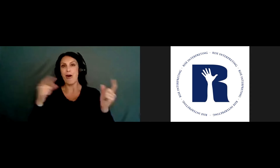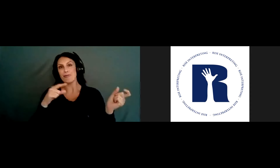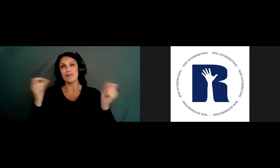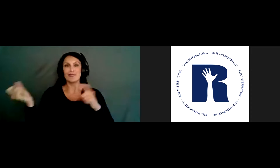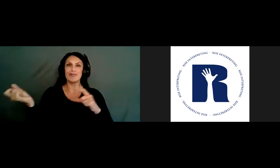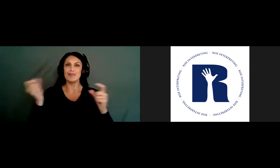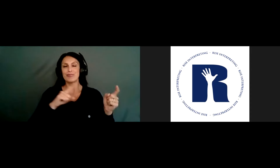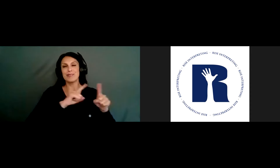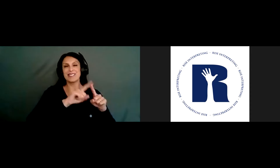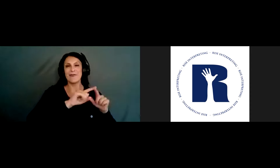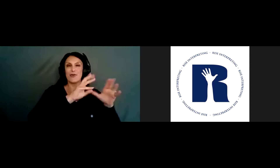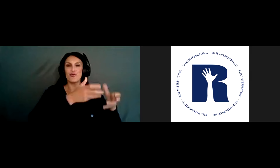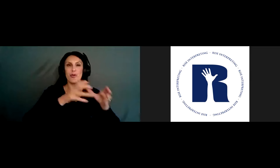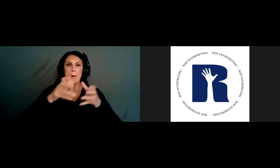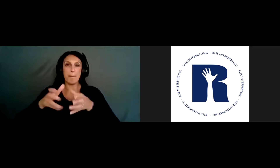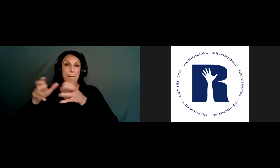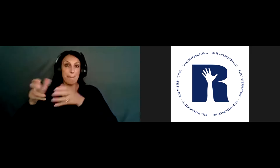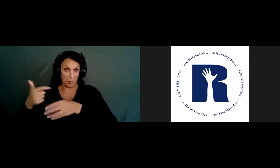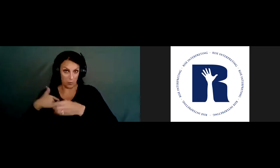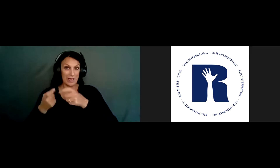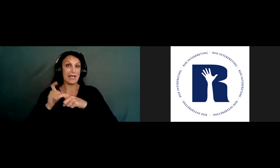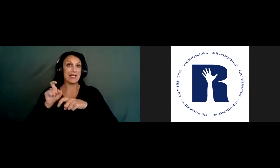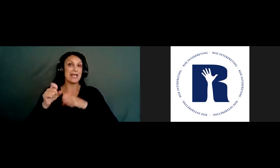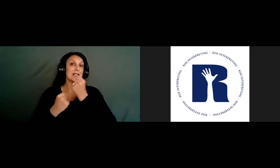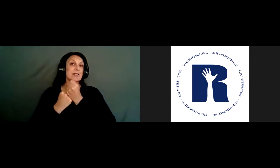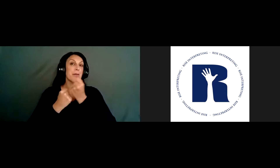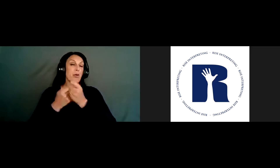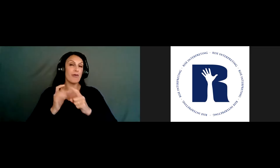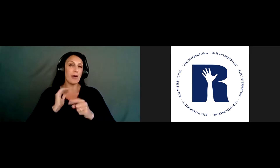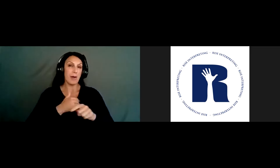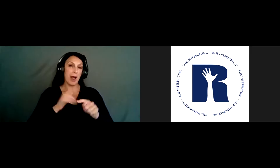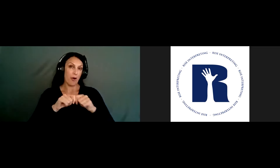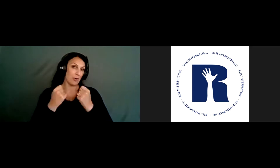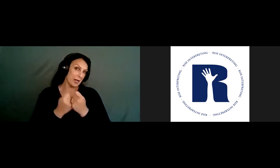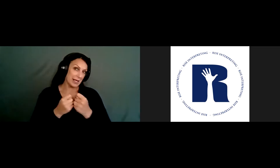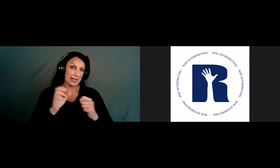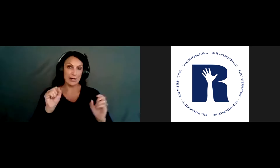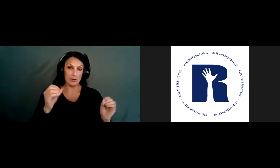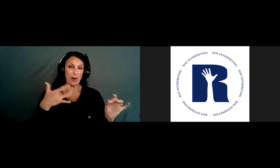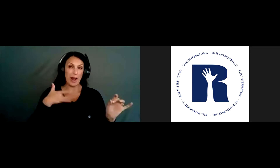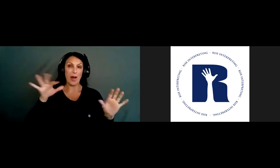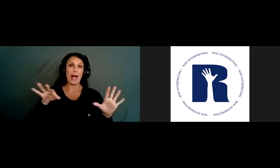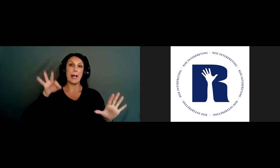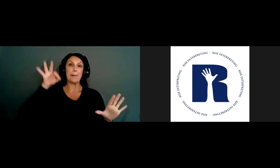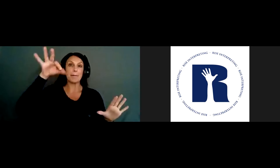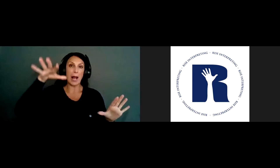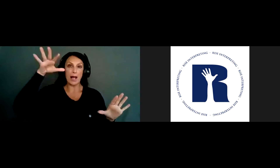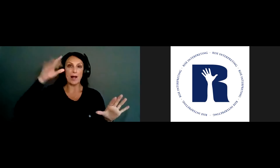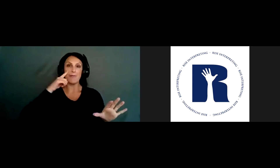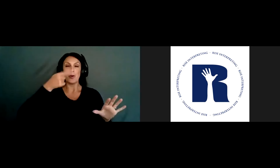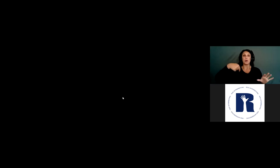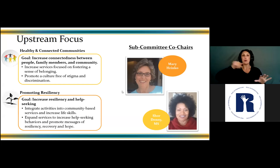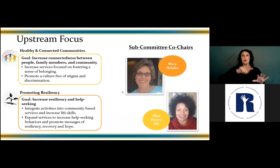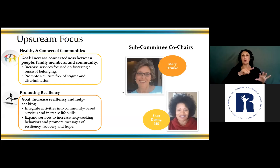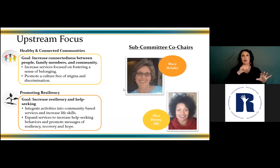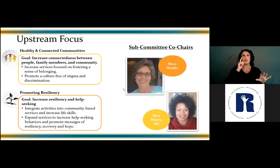different groups. Um, we do need support from the team. So right now I'm throwing my pitch out to the messaging committee. Jen, you guys, we